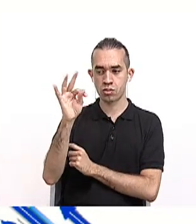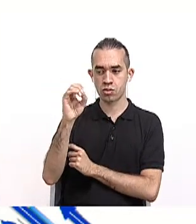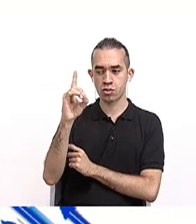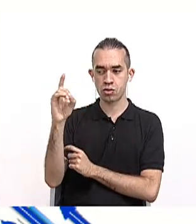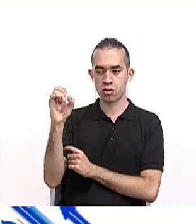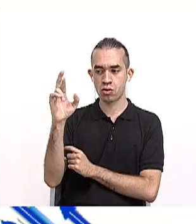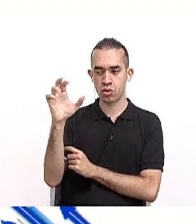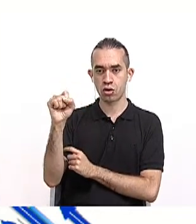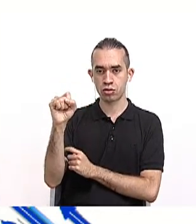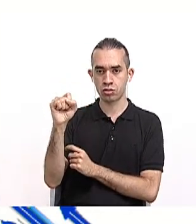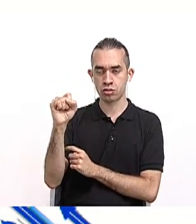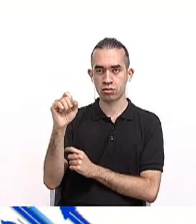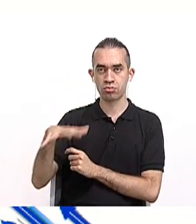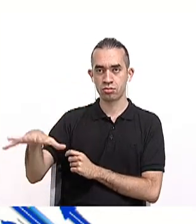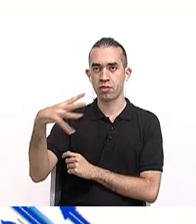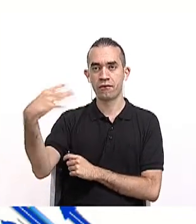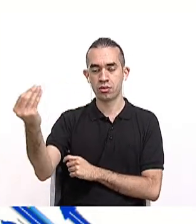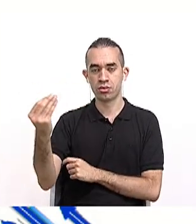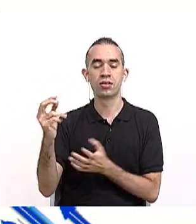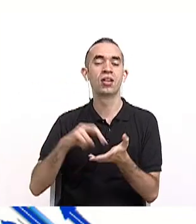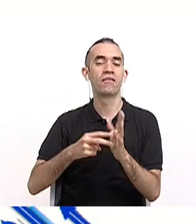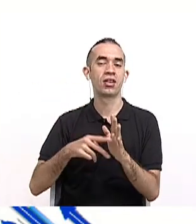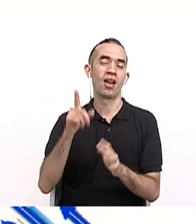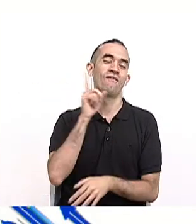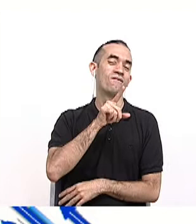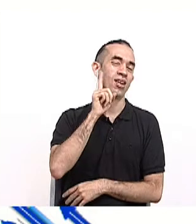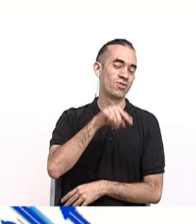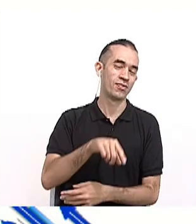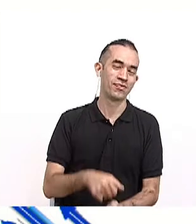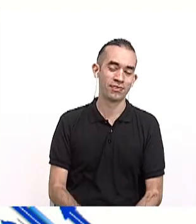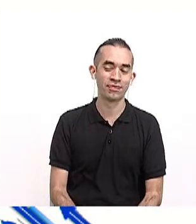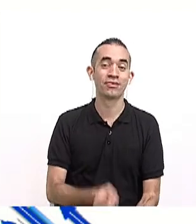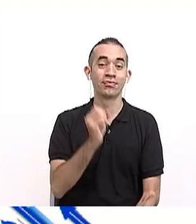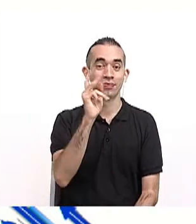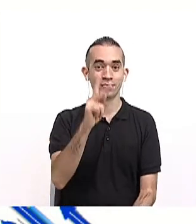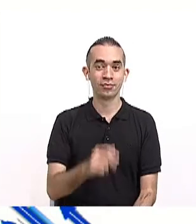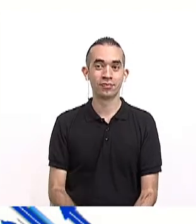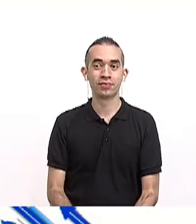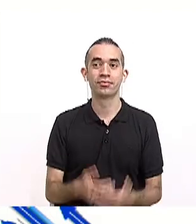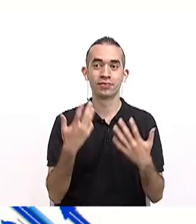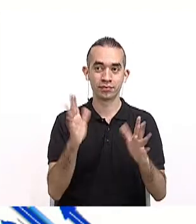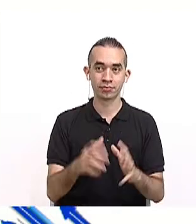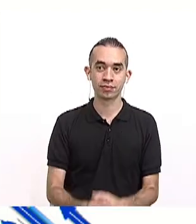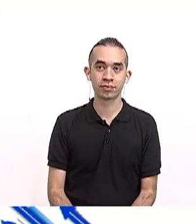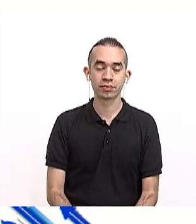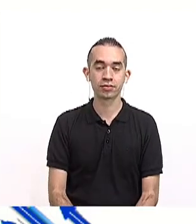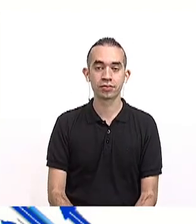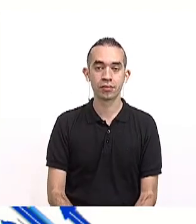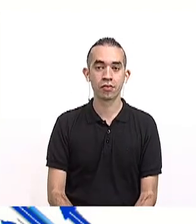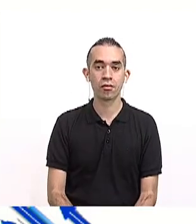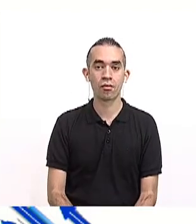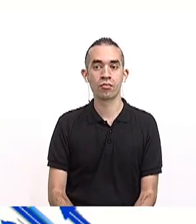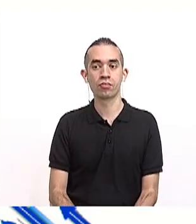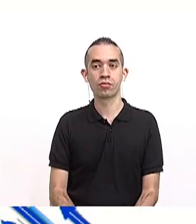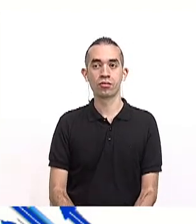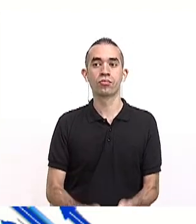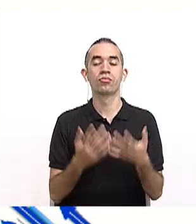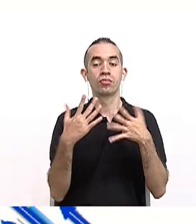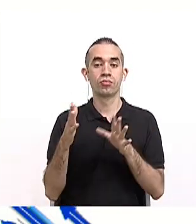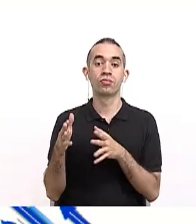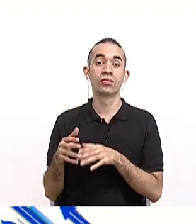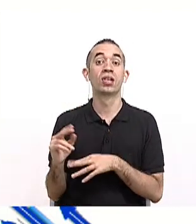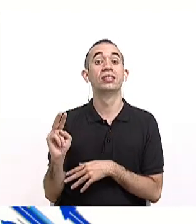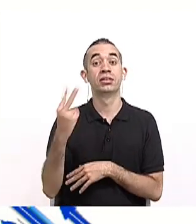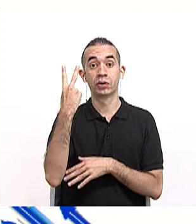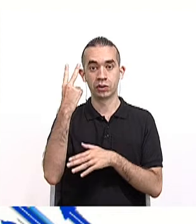there. So that is false. Okay, do you have that? Now we're going to go to the second part of the